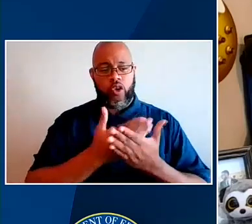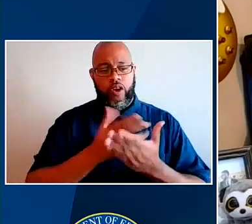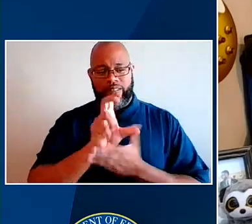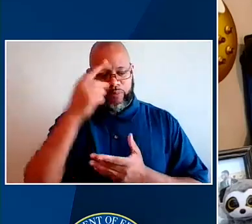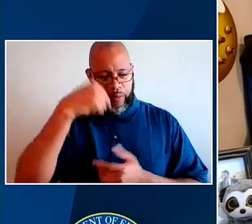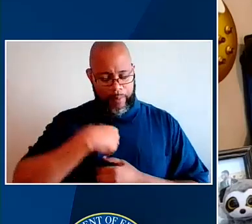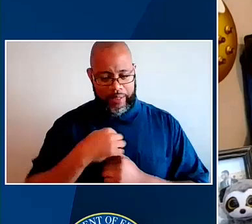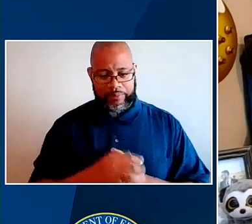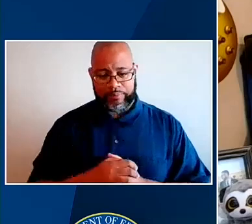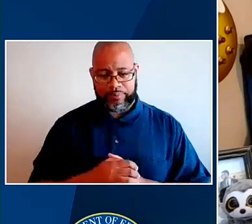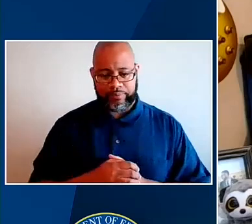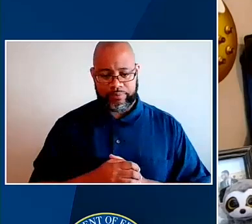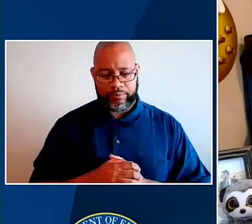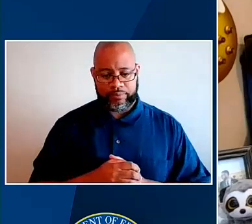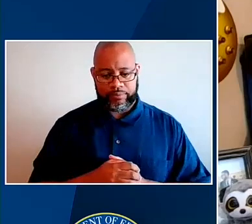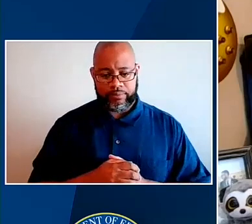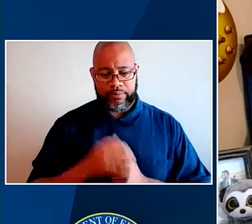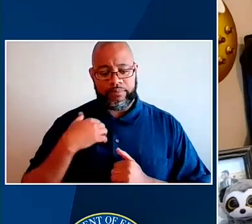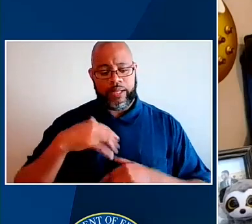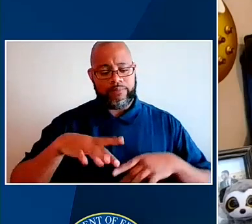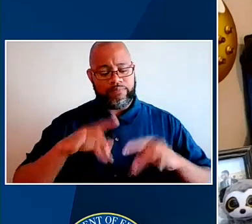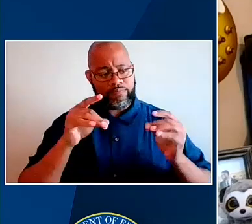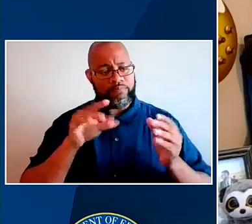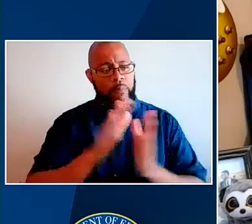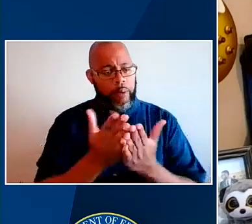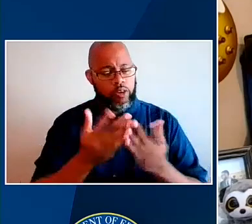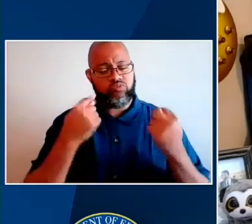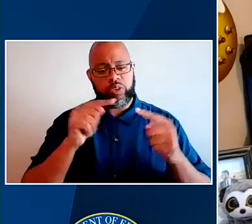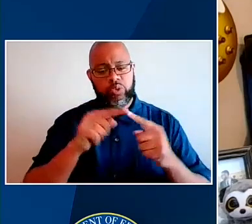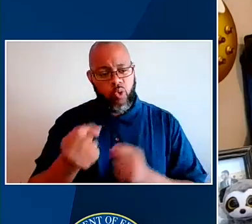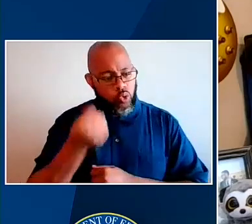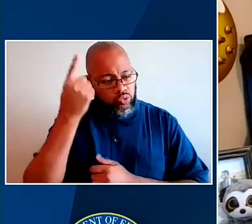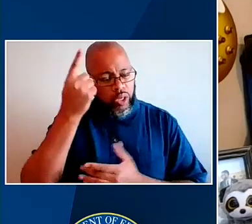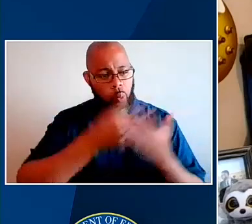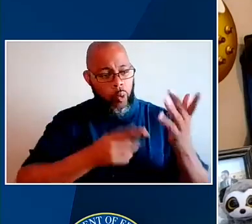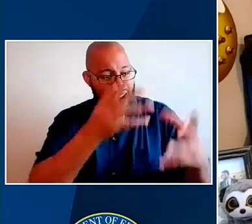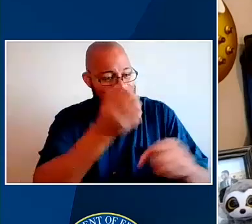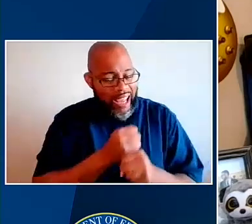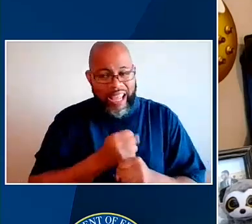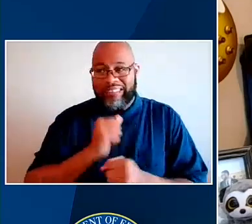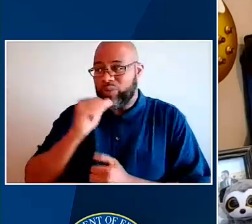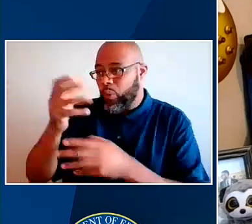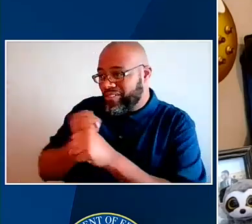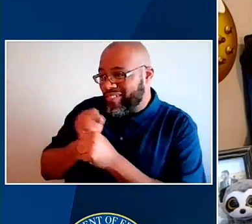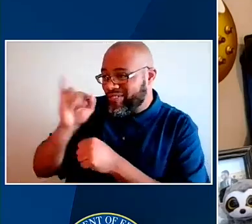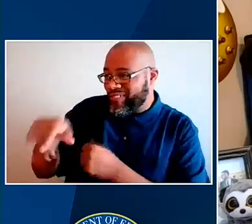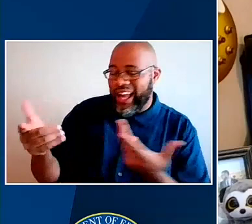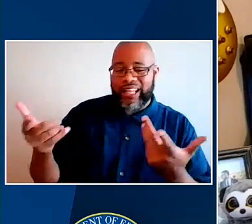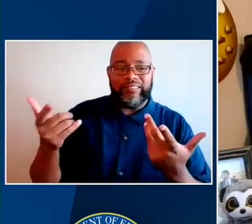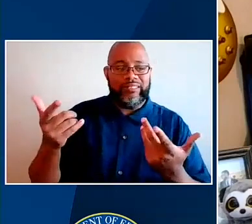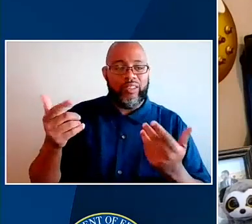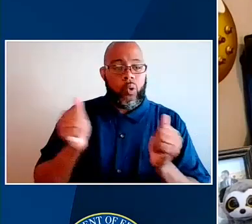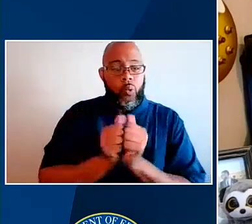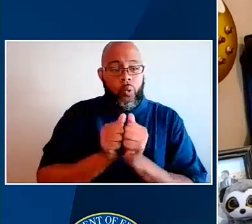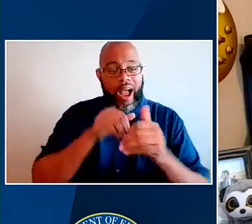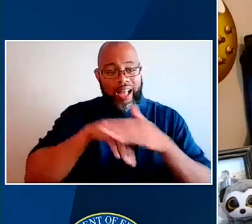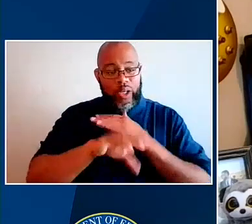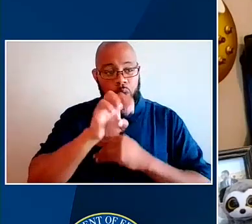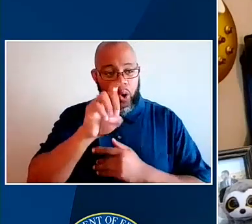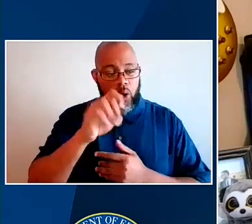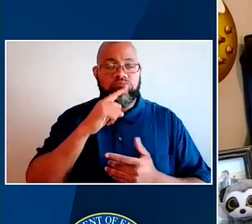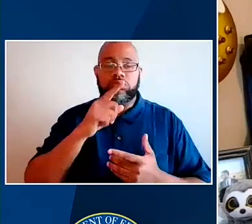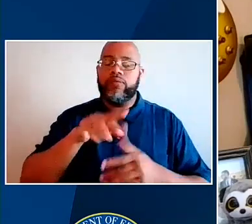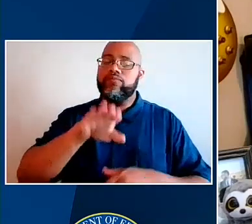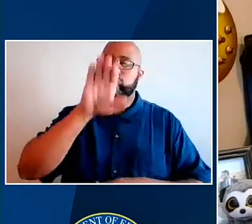me. Acquiring textbooks and trying to understand what to get or don't get with an access code has been one of the